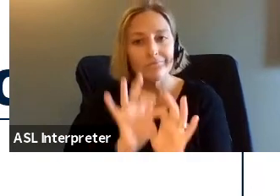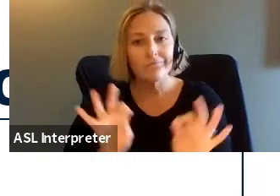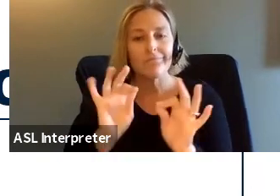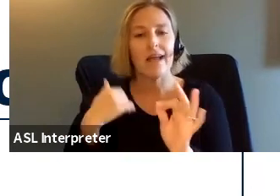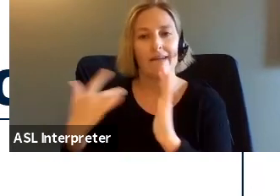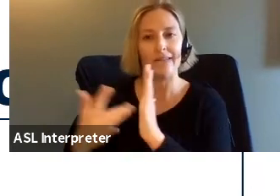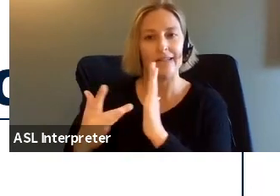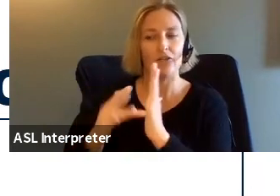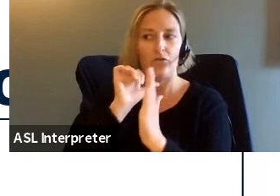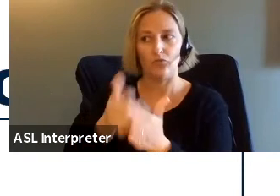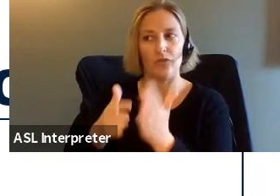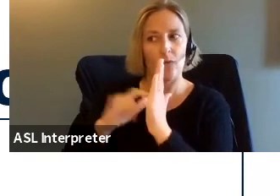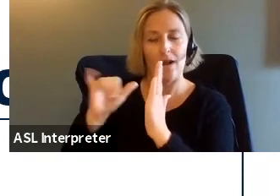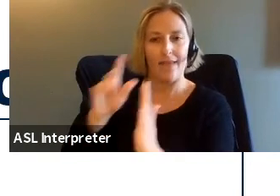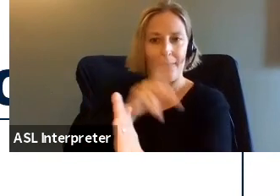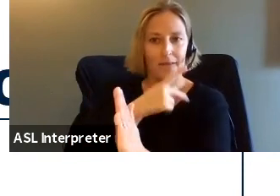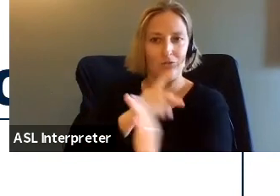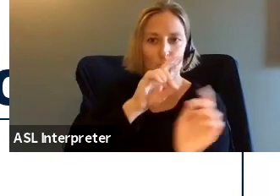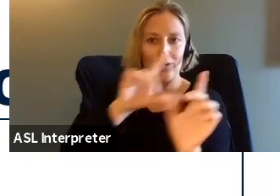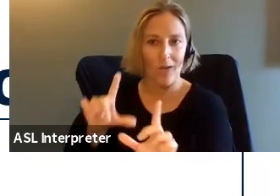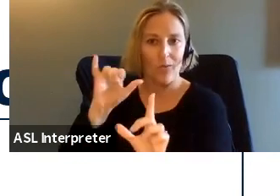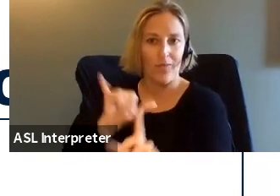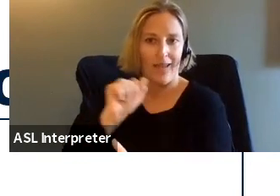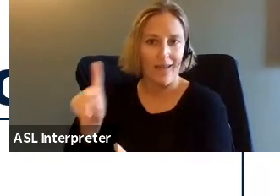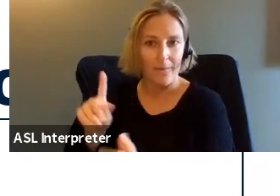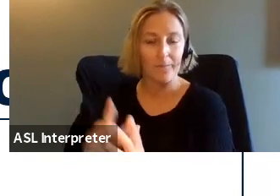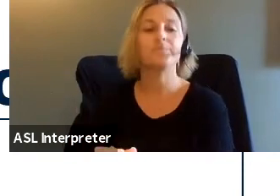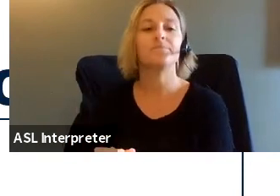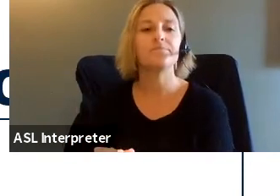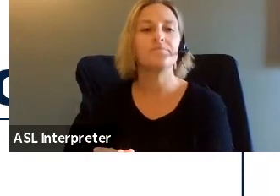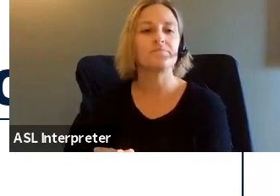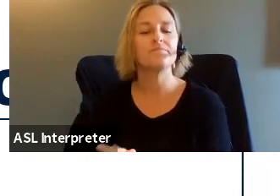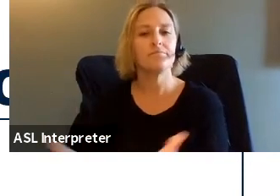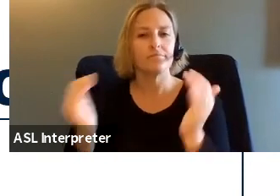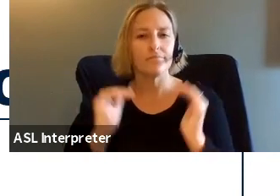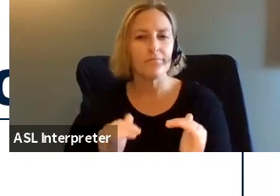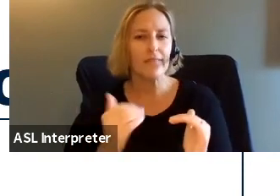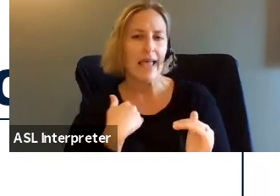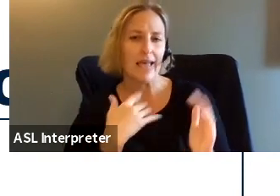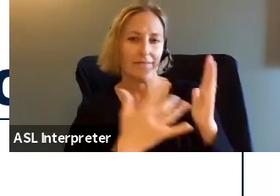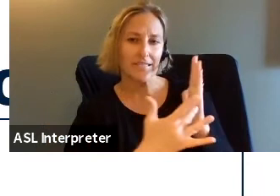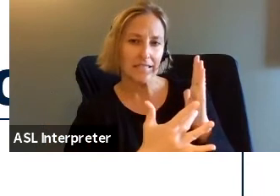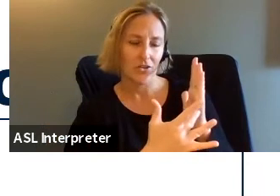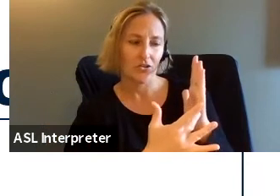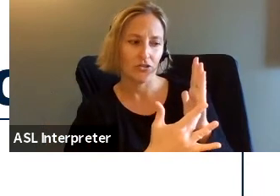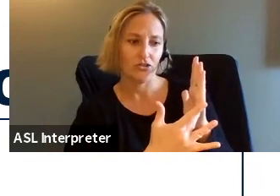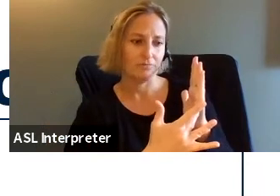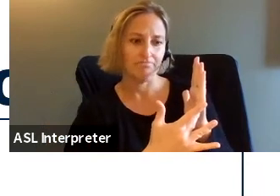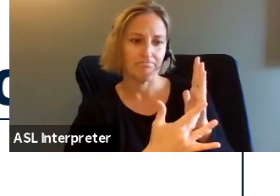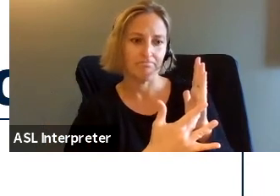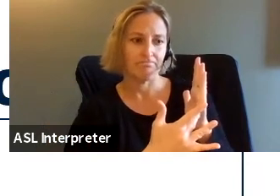doesn't require the patient to download an app, to have a technology that is